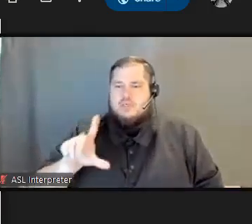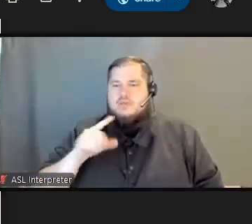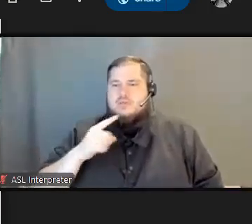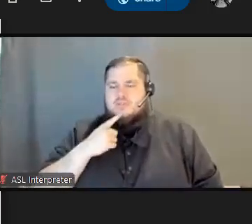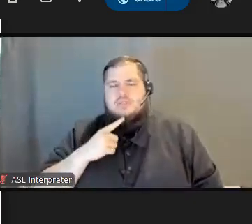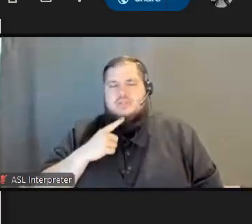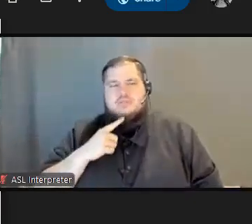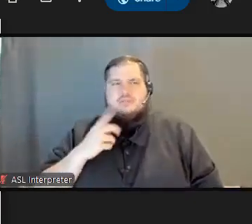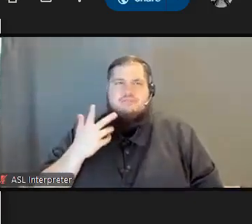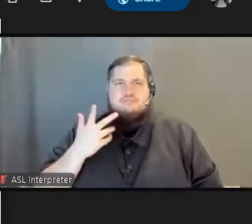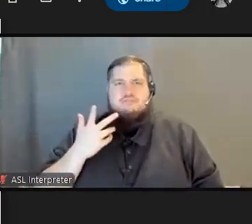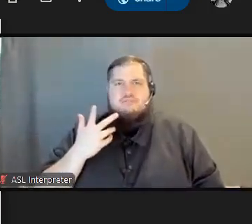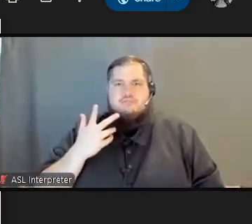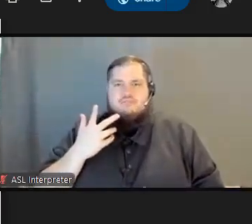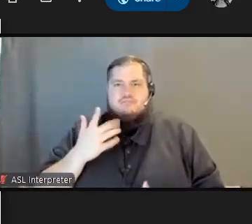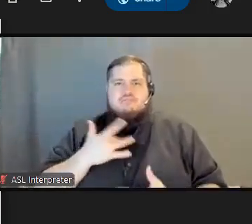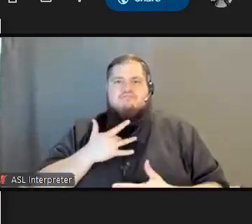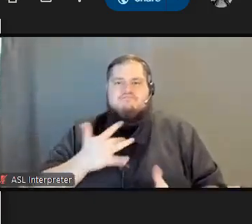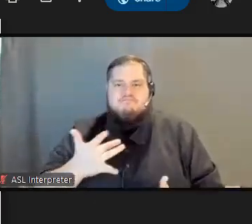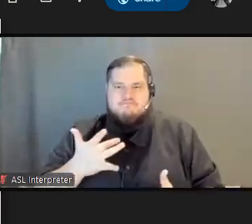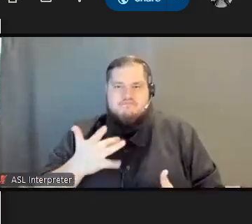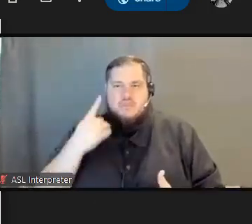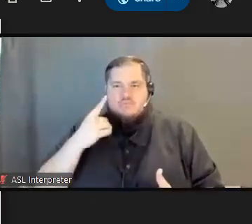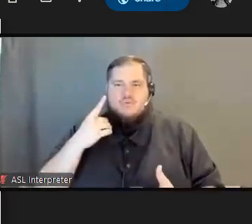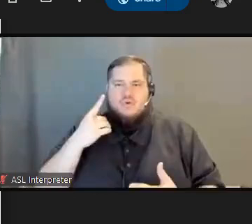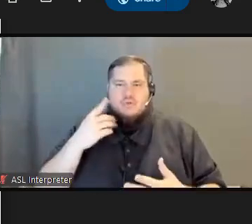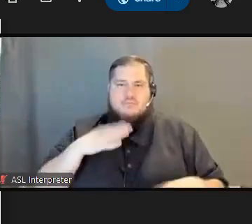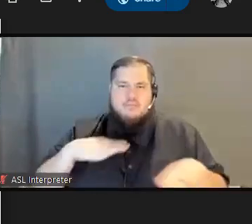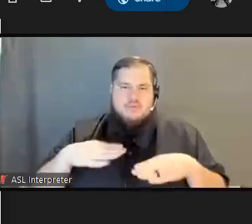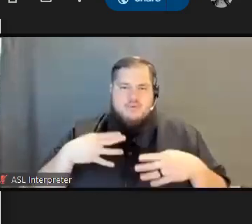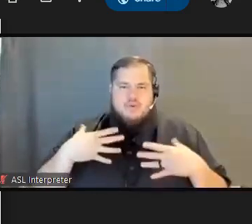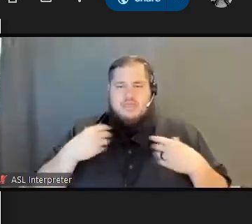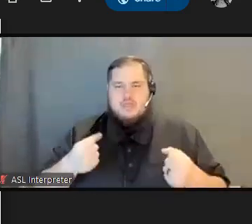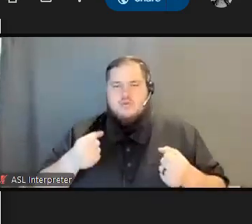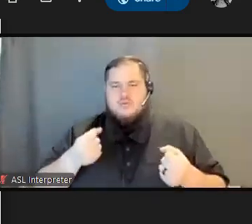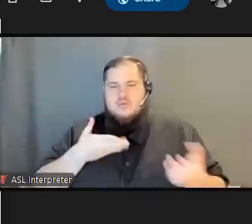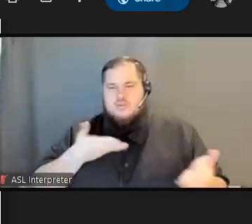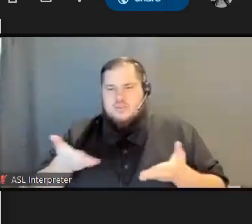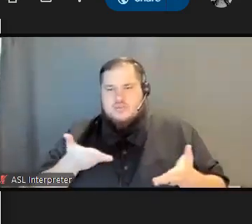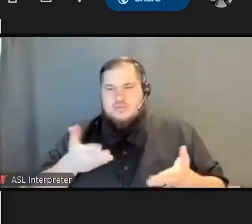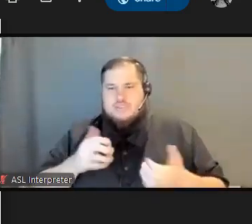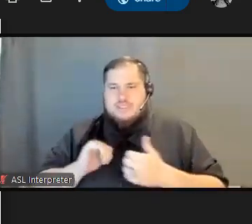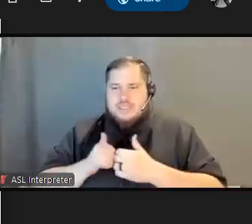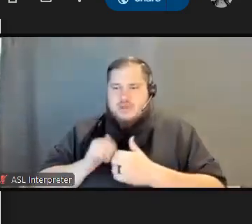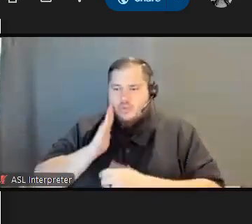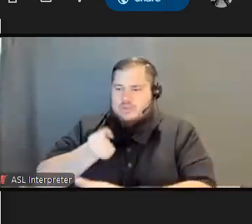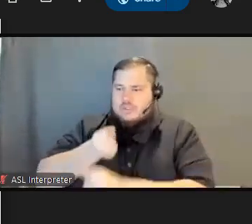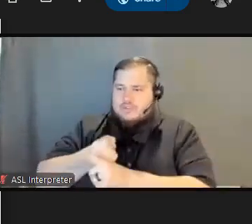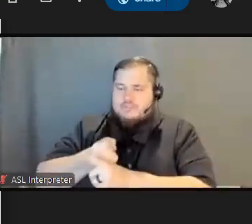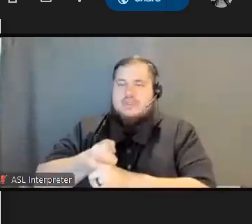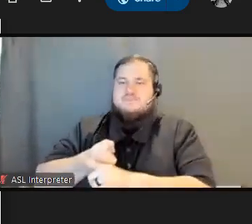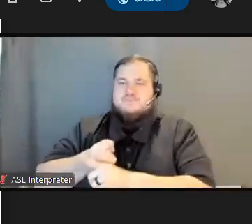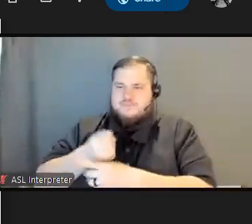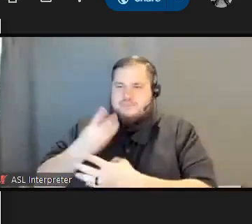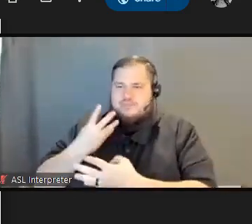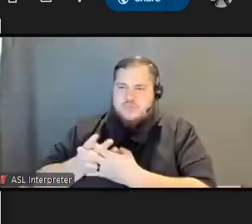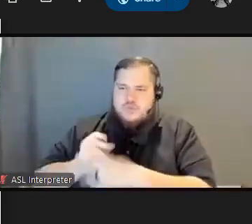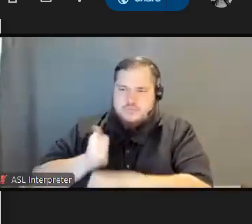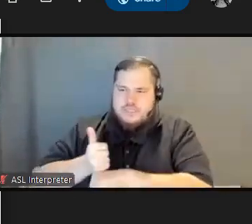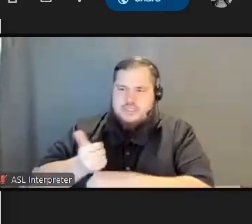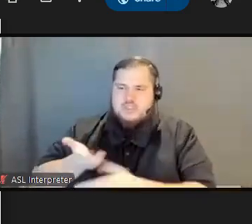traditional, I guess is a word for behavioral health service, and the difference in how that's going to impact jail-based services, Yes. BHAAC, and